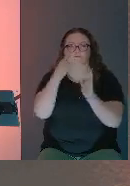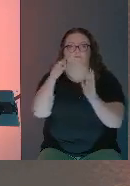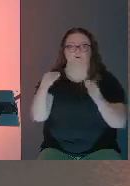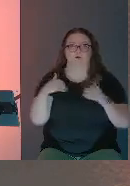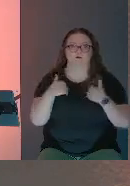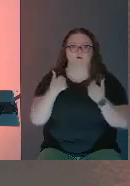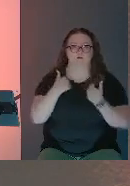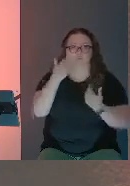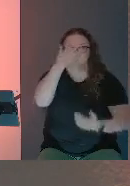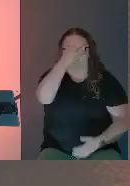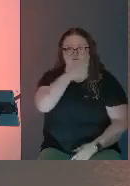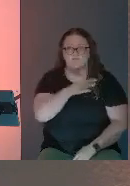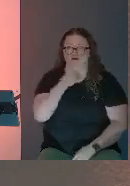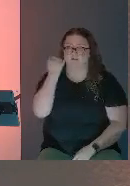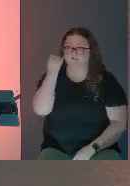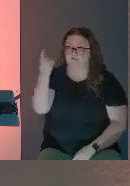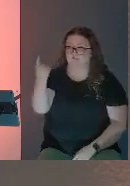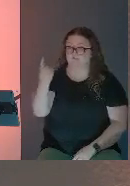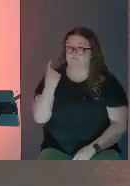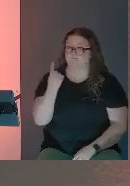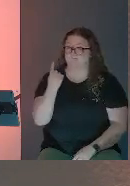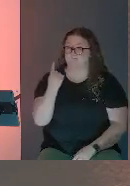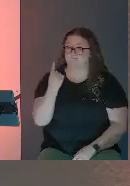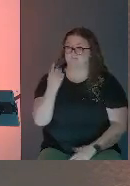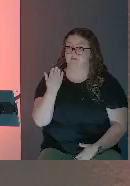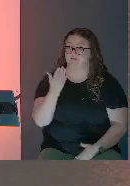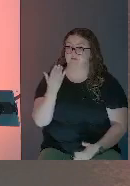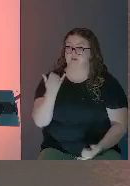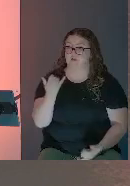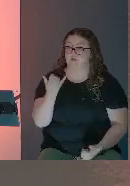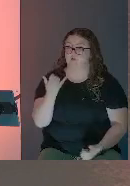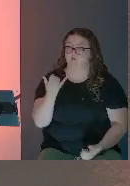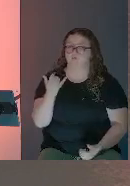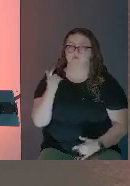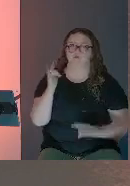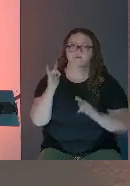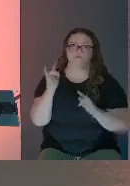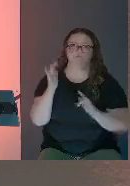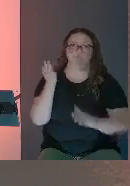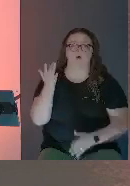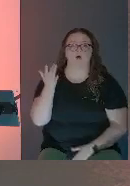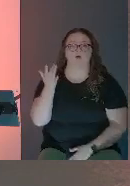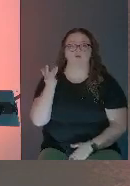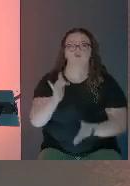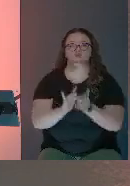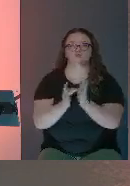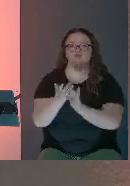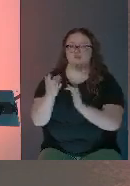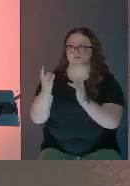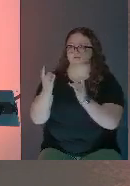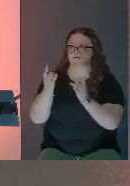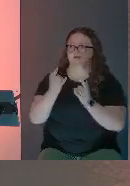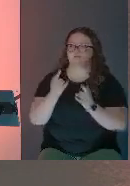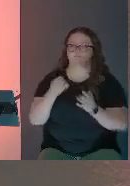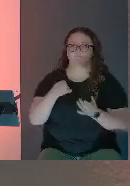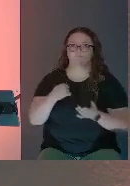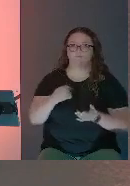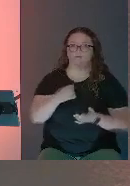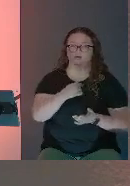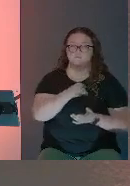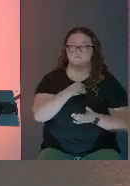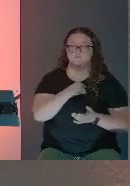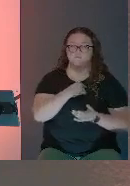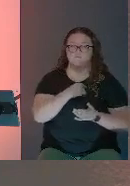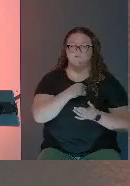man, if he were to walk into this room, into this church today, we would love on him. Why? Because Jesus loved a